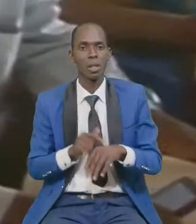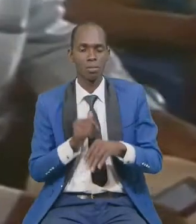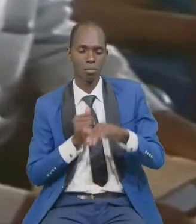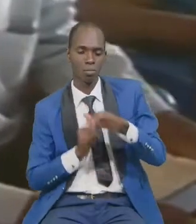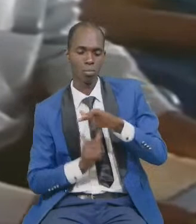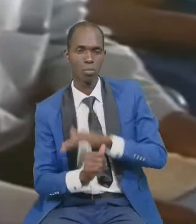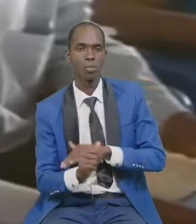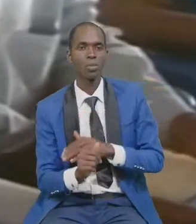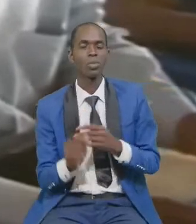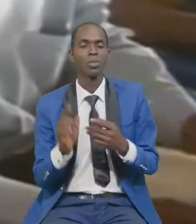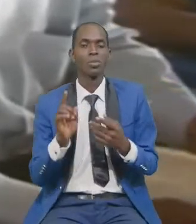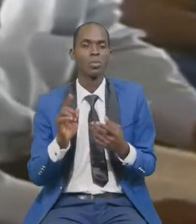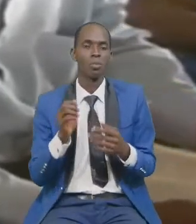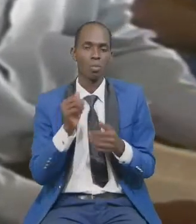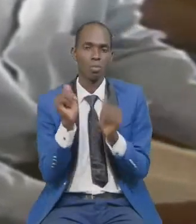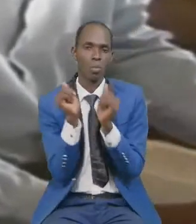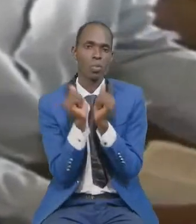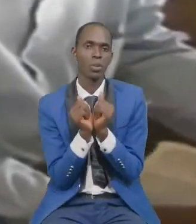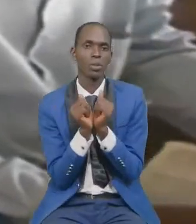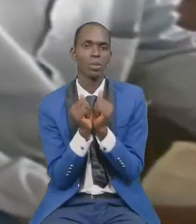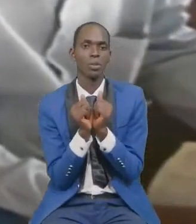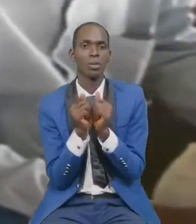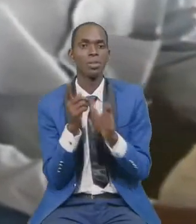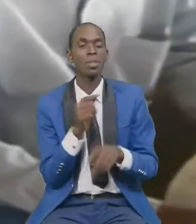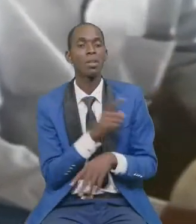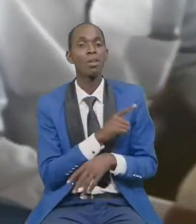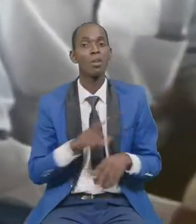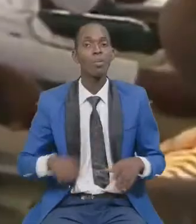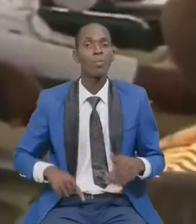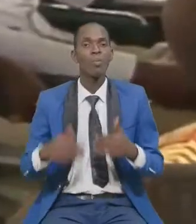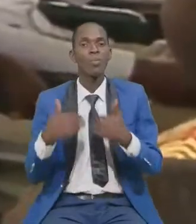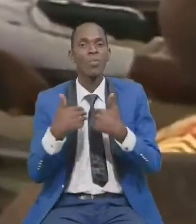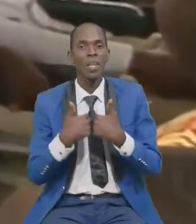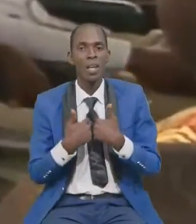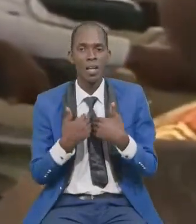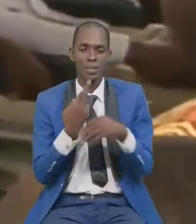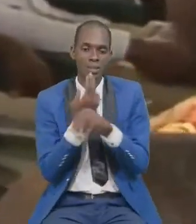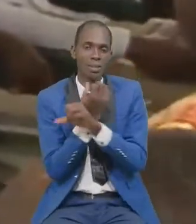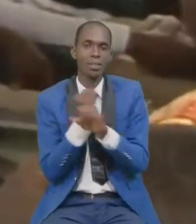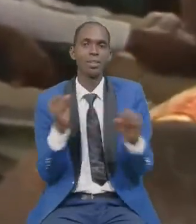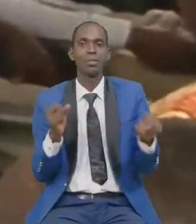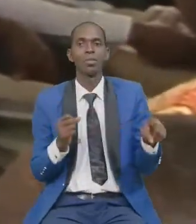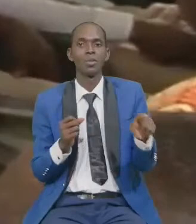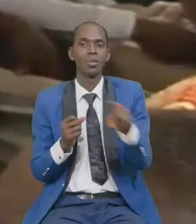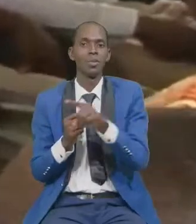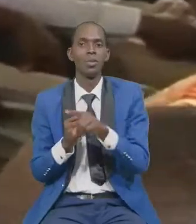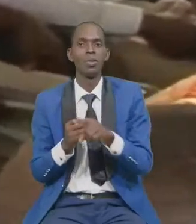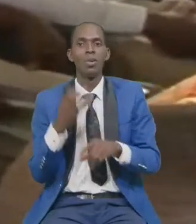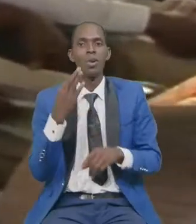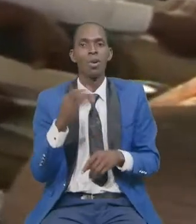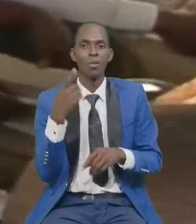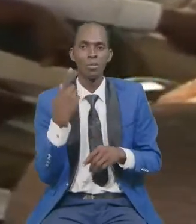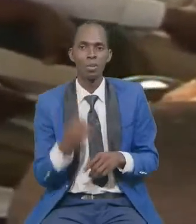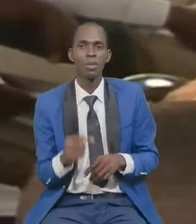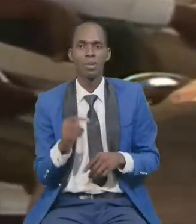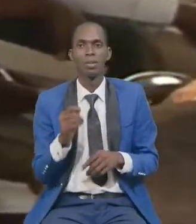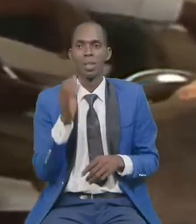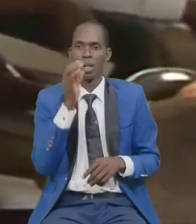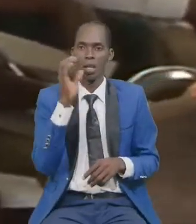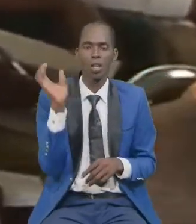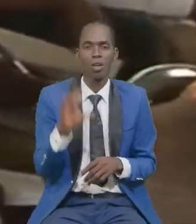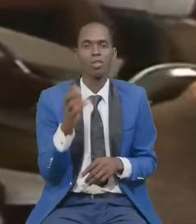to bondage. The Lord has redeemed you from the curse of the